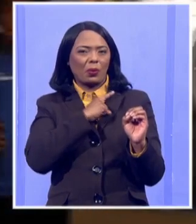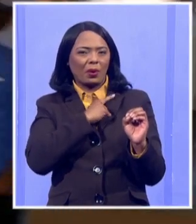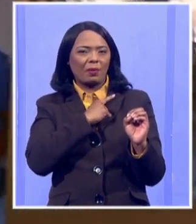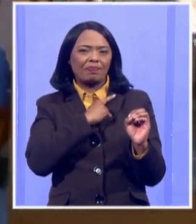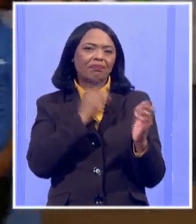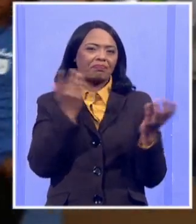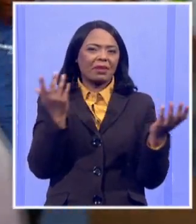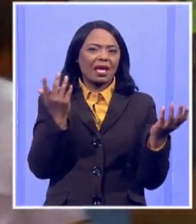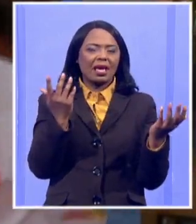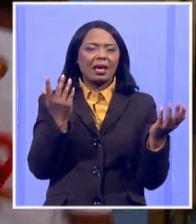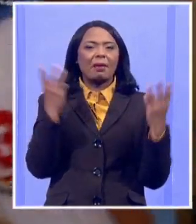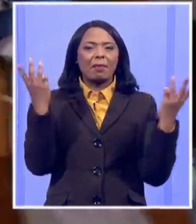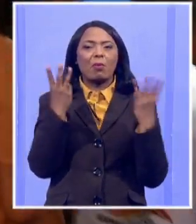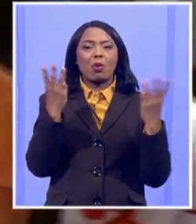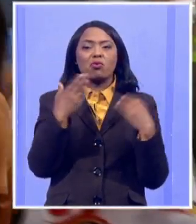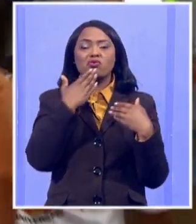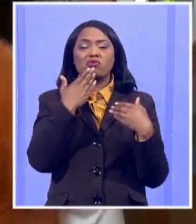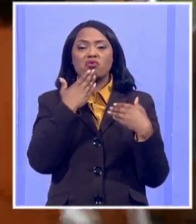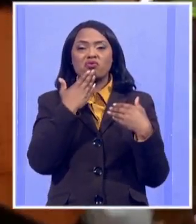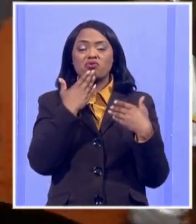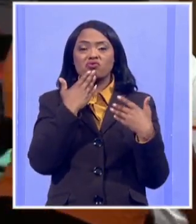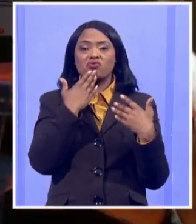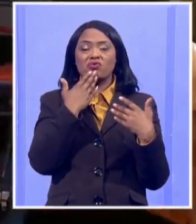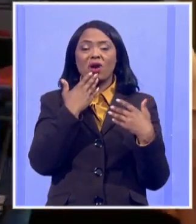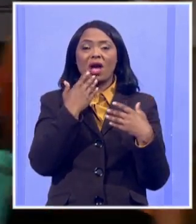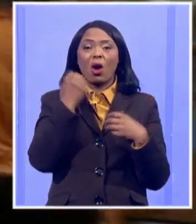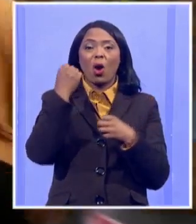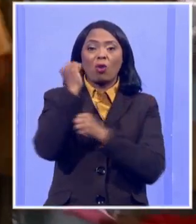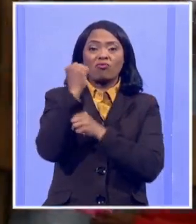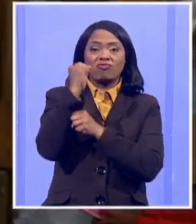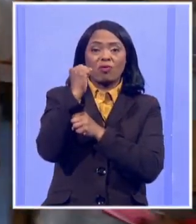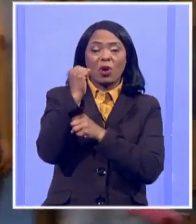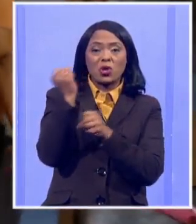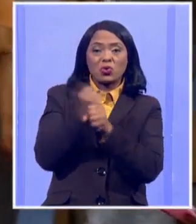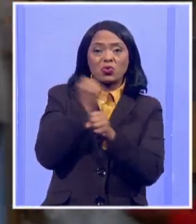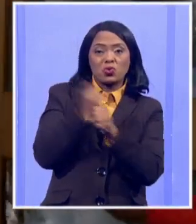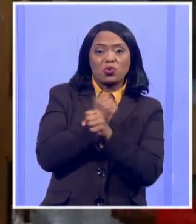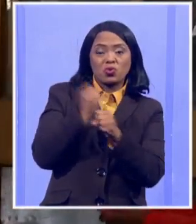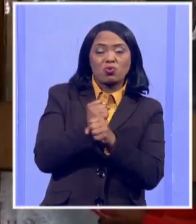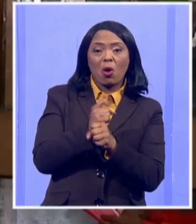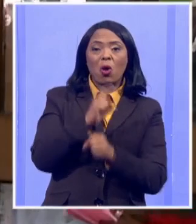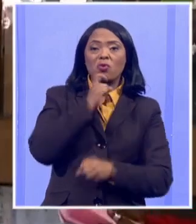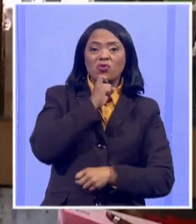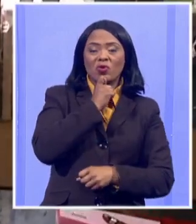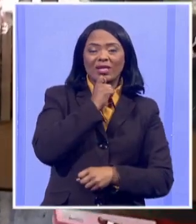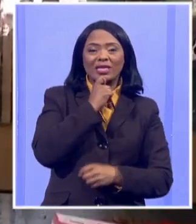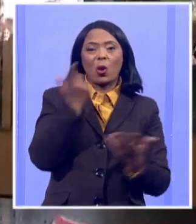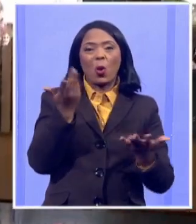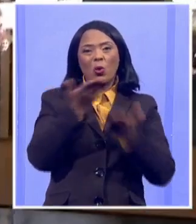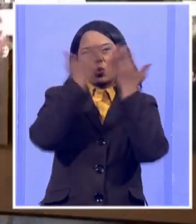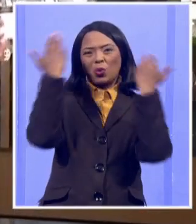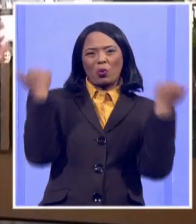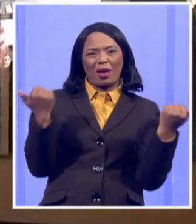there are not people who are able to use them, or there are not people able to